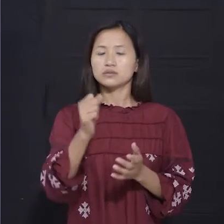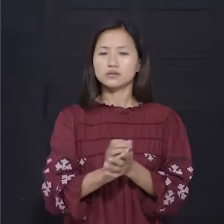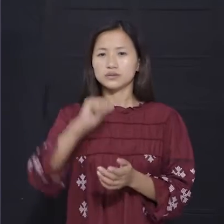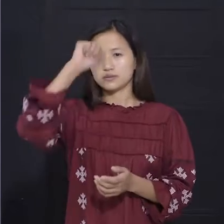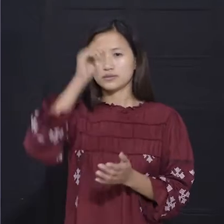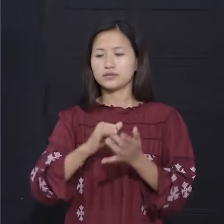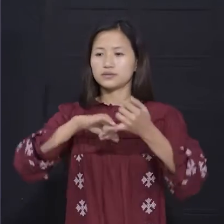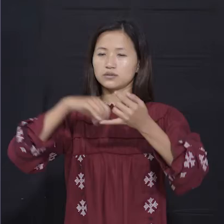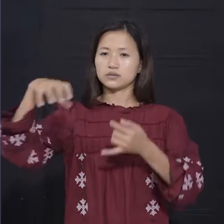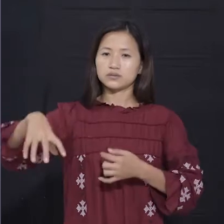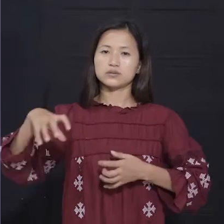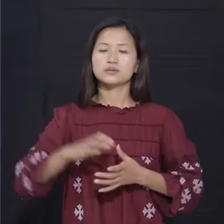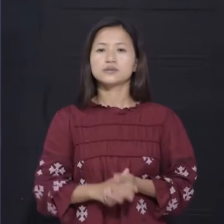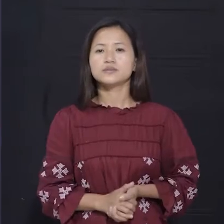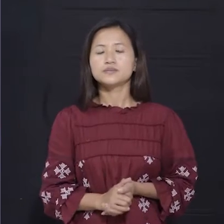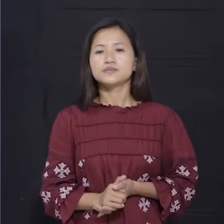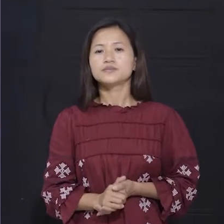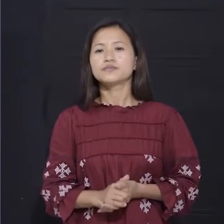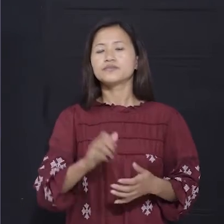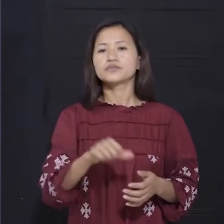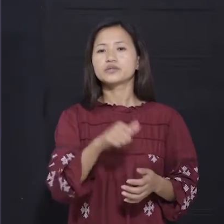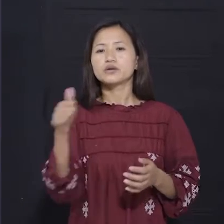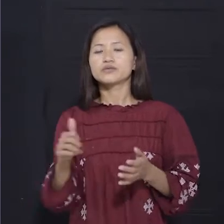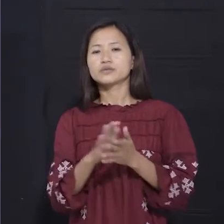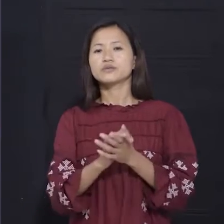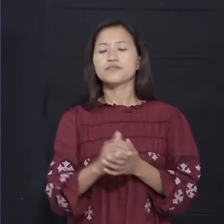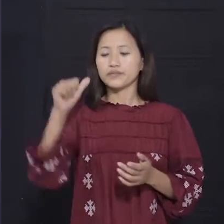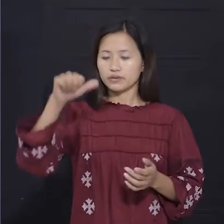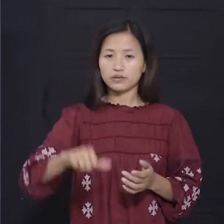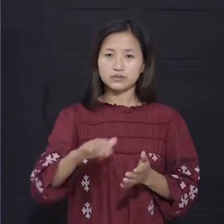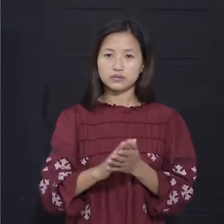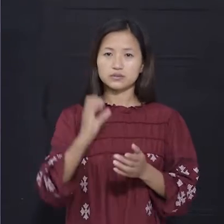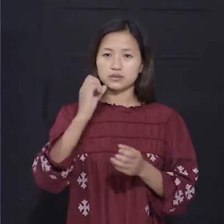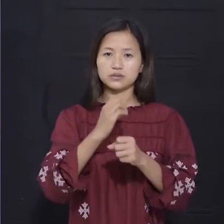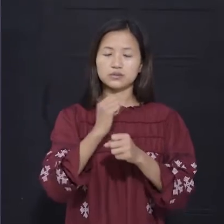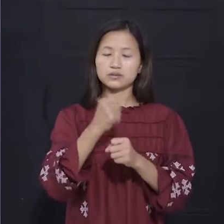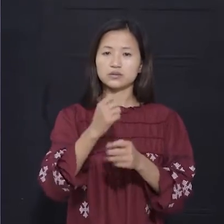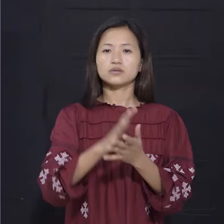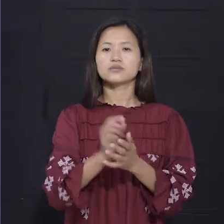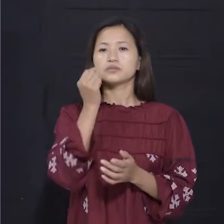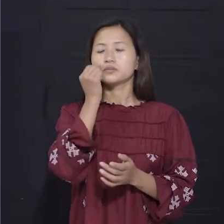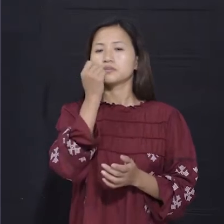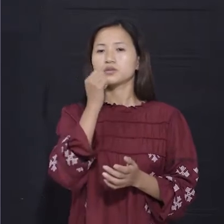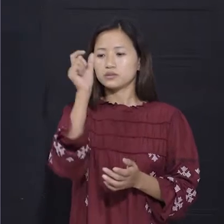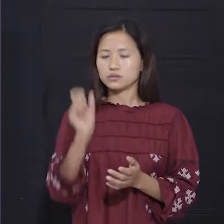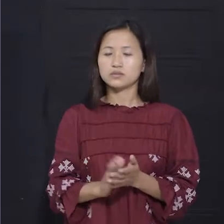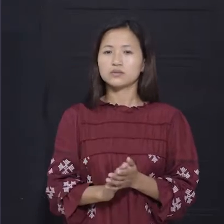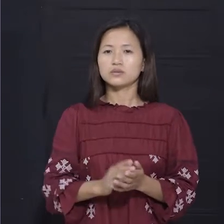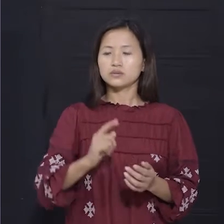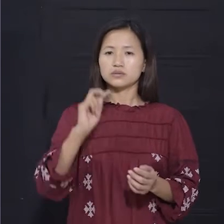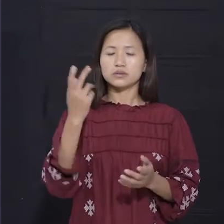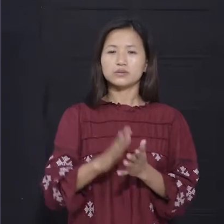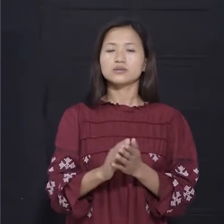states, all right. Then after Chandragupta II came Kumargupta. So Kumargupta was the